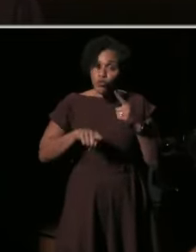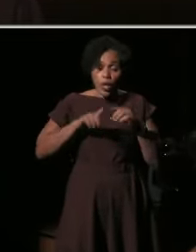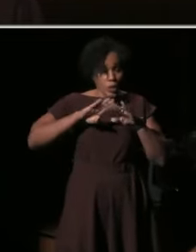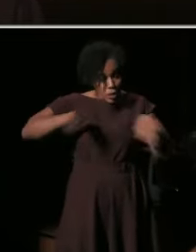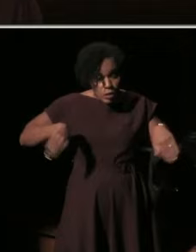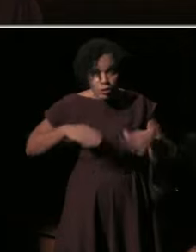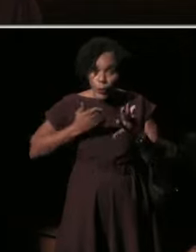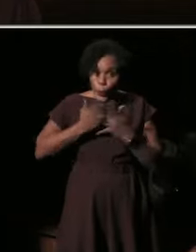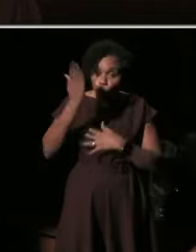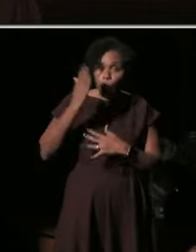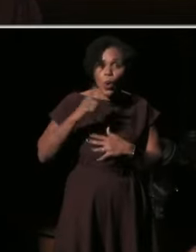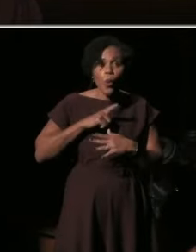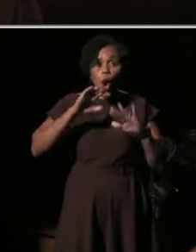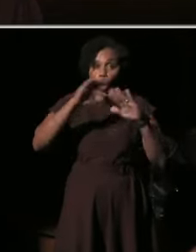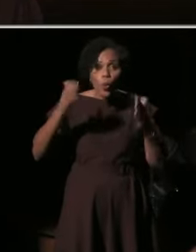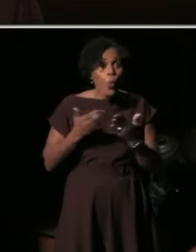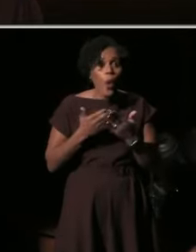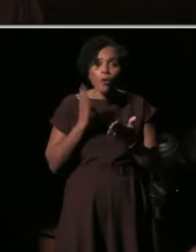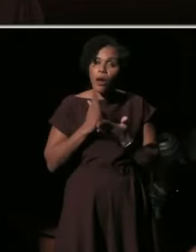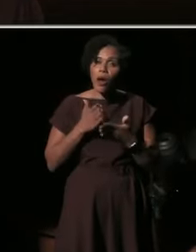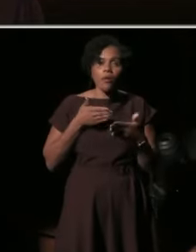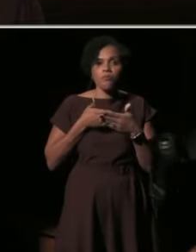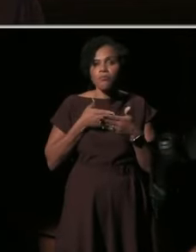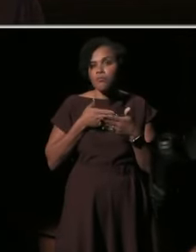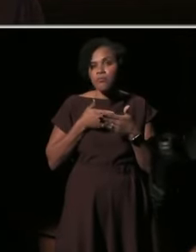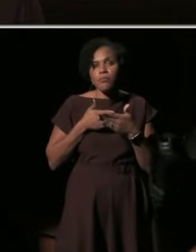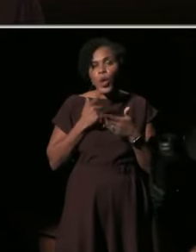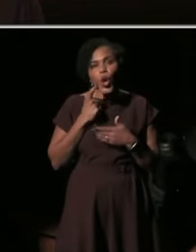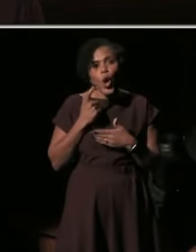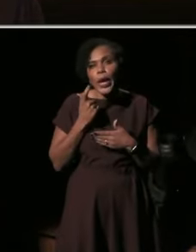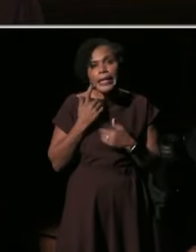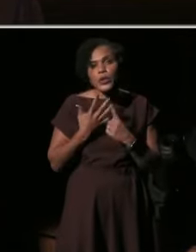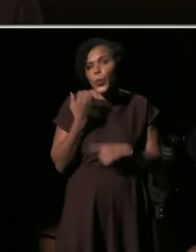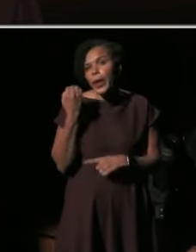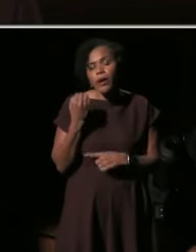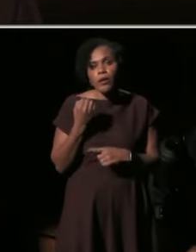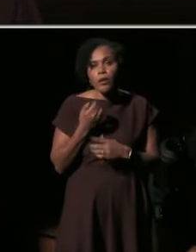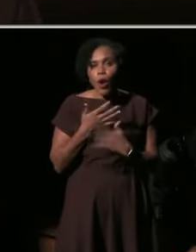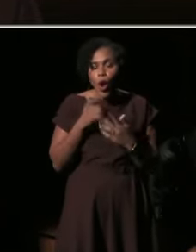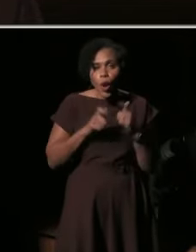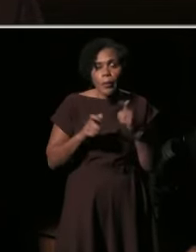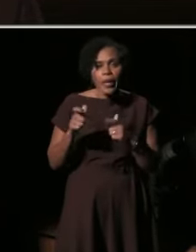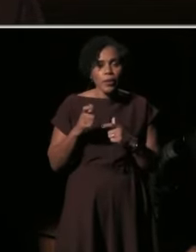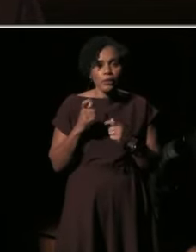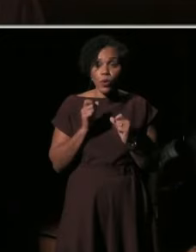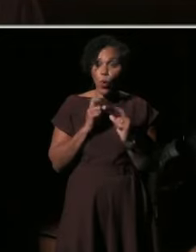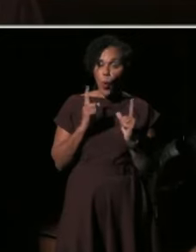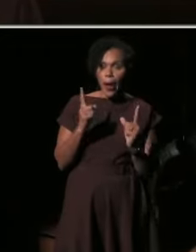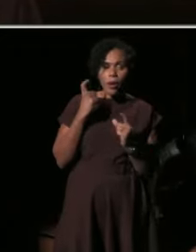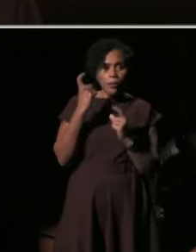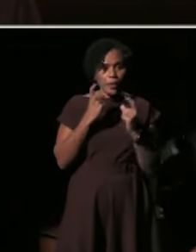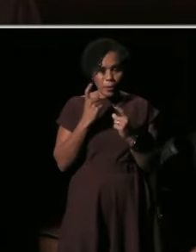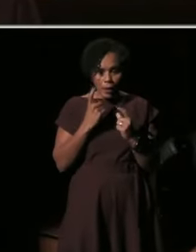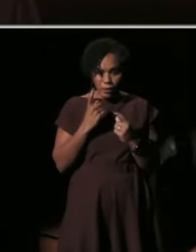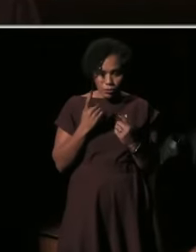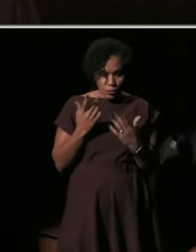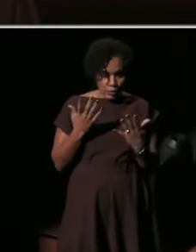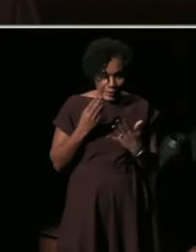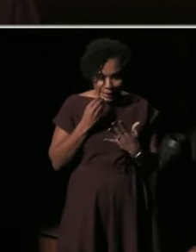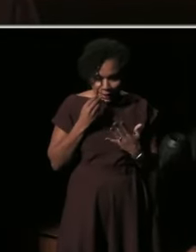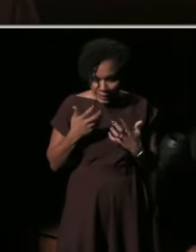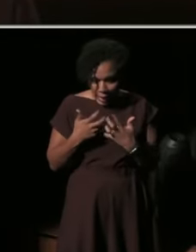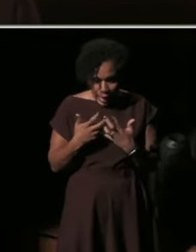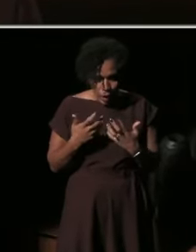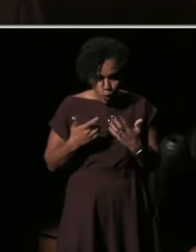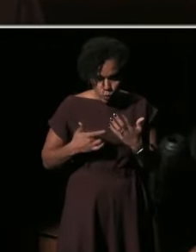necessarily make it easy for you to come out and win. A lot of people just wake up and they're just trying to survive and figure out where they're gonna eat tomorrow. So we really made